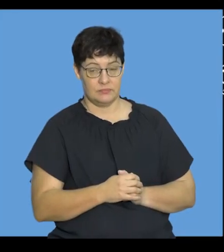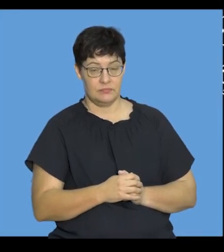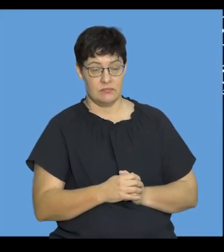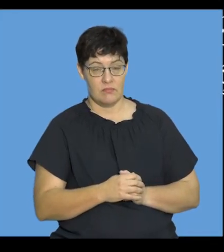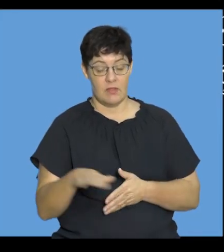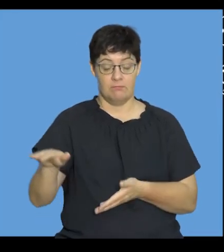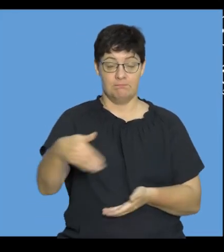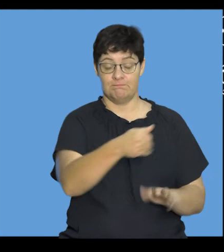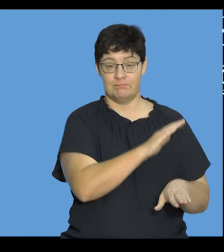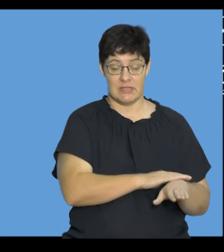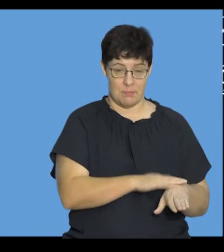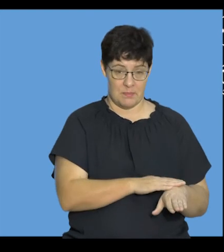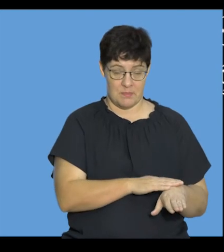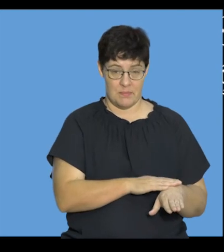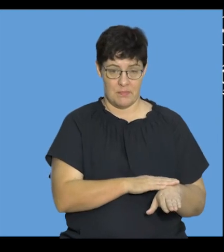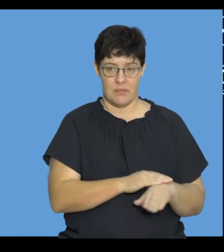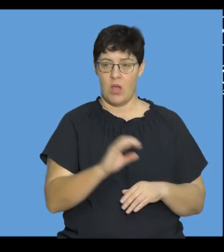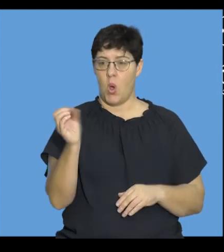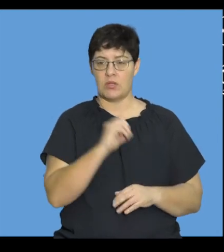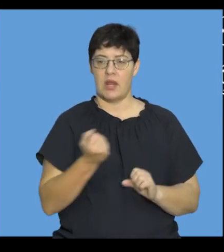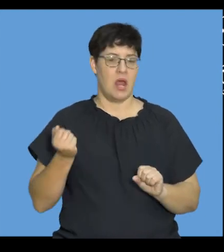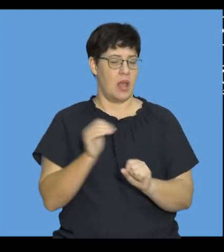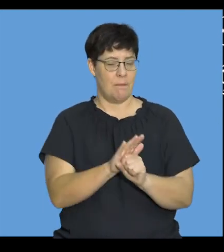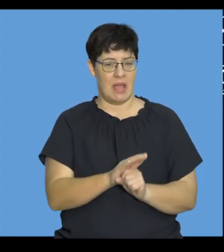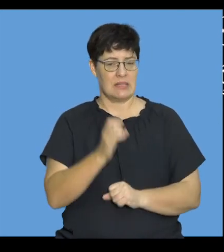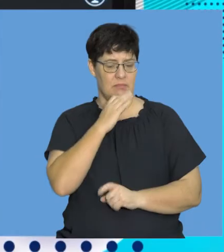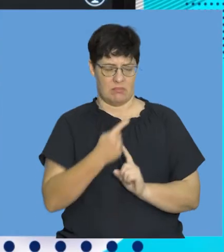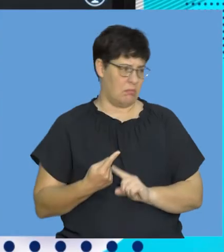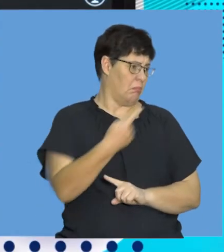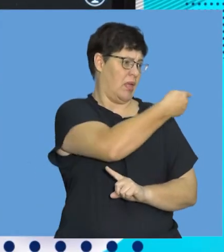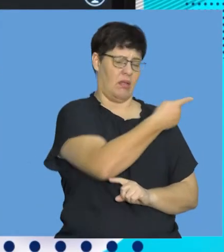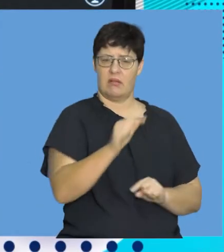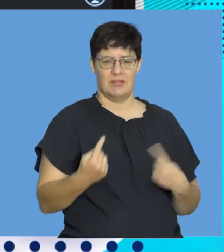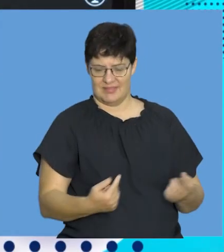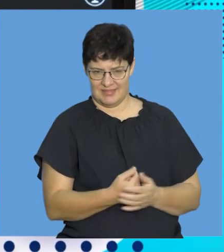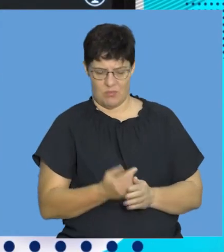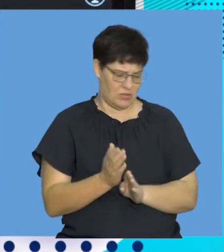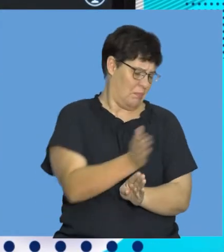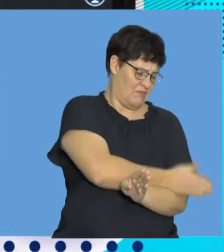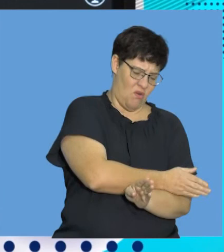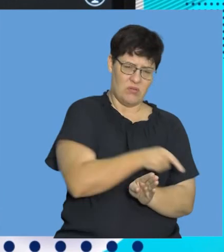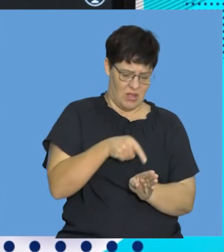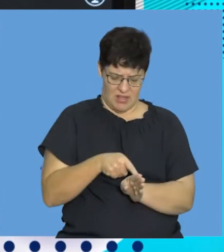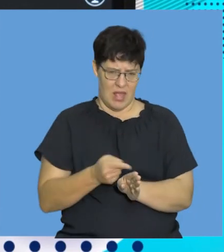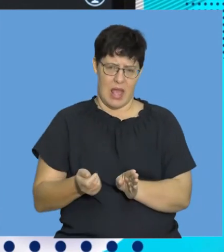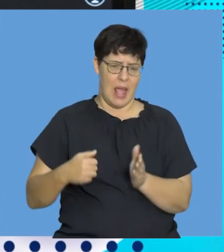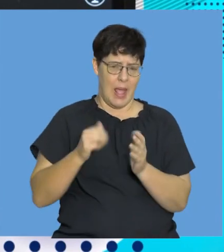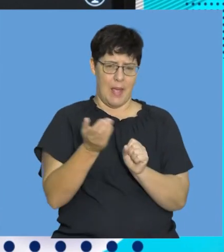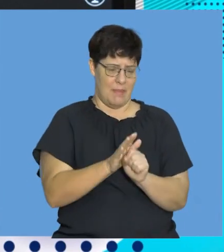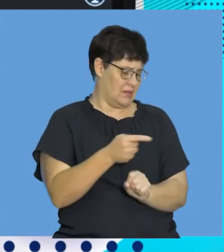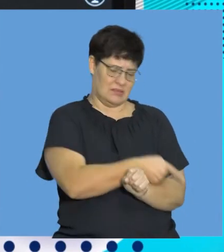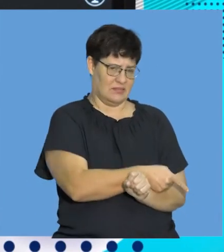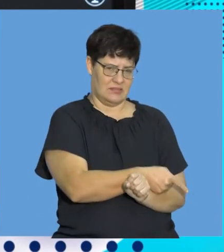period, obviously October can't impact on September because it's the month prior to the credit sale. How will